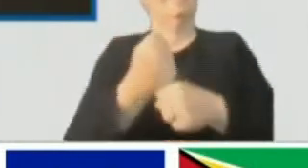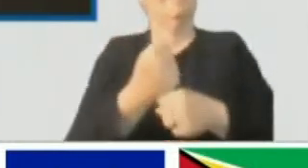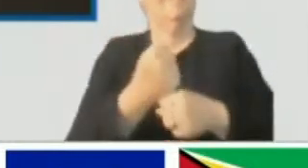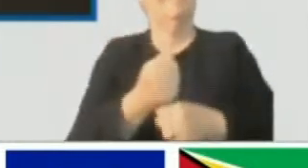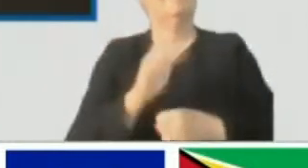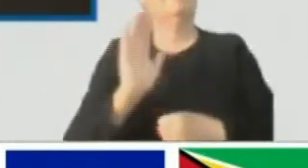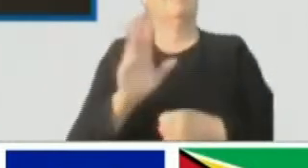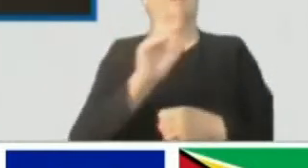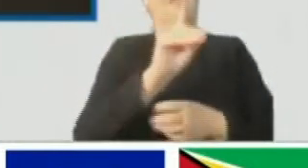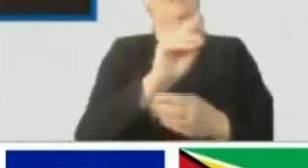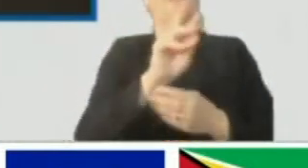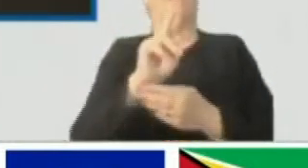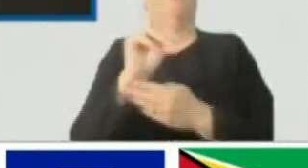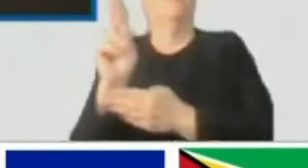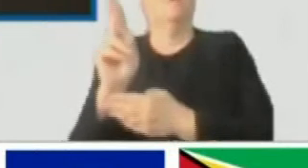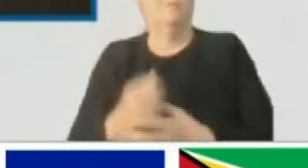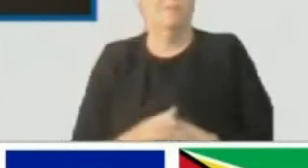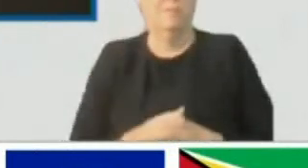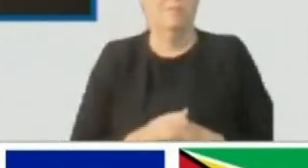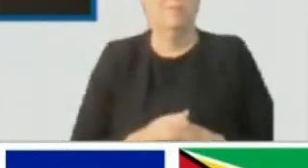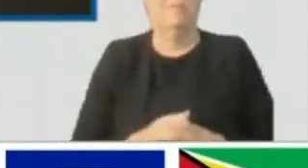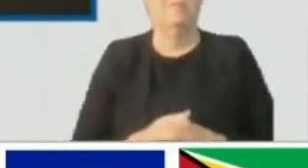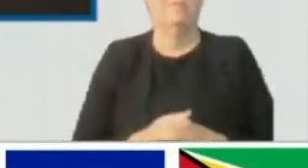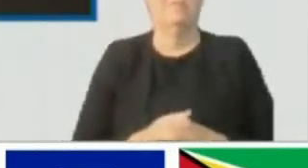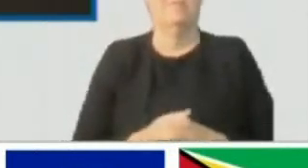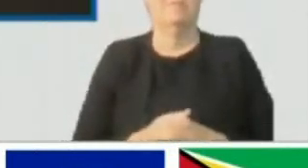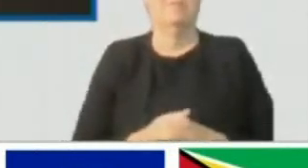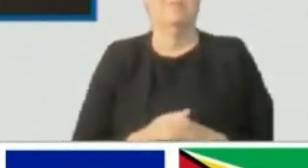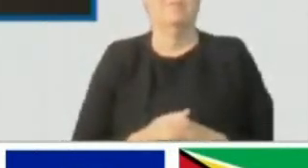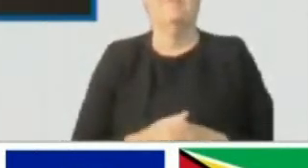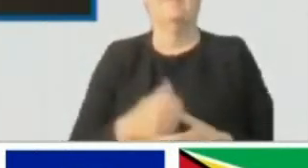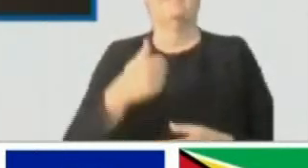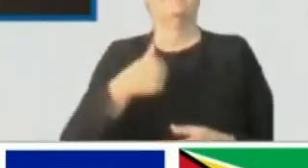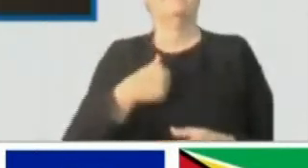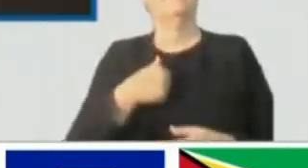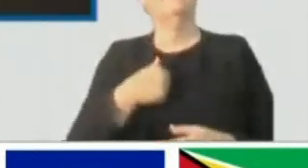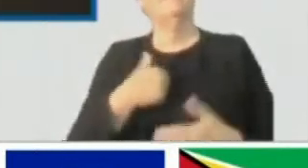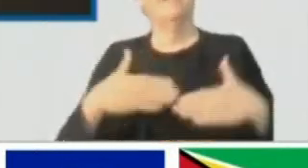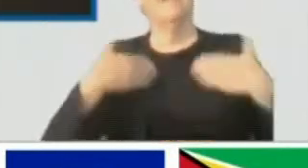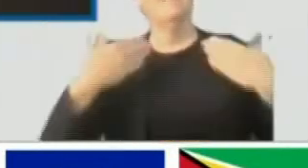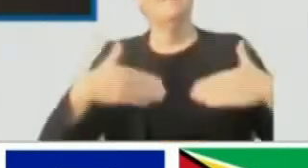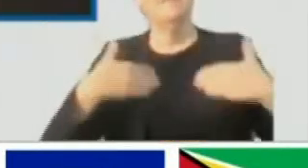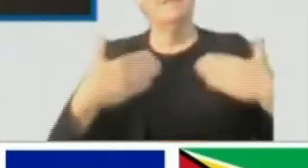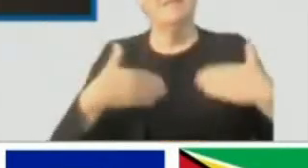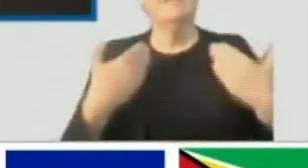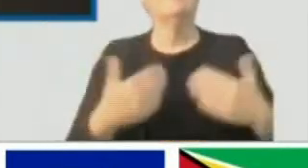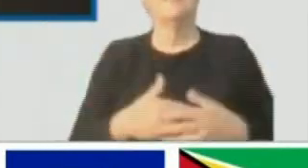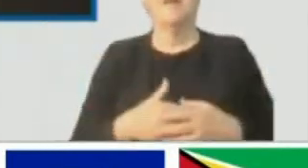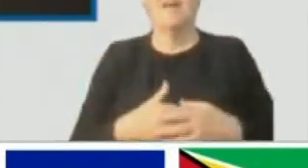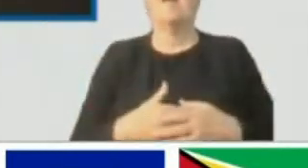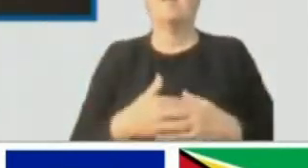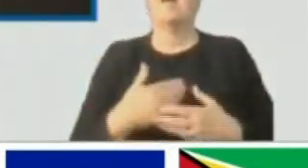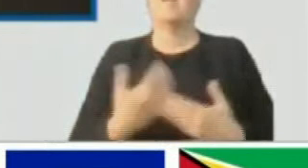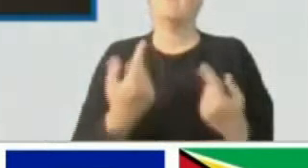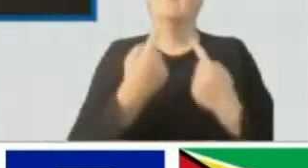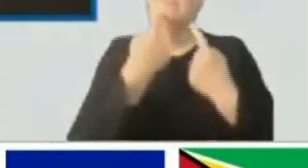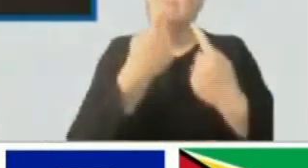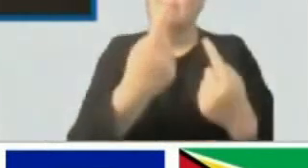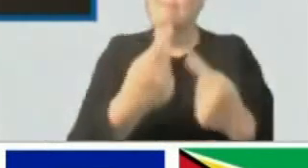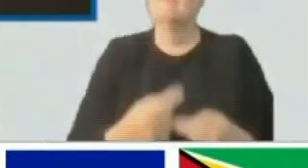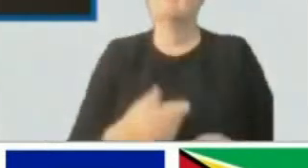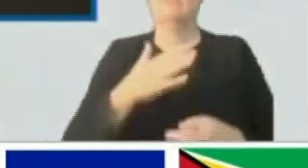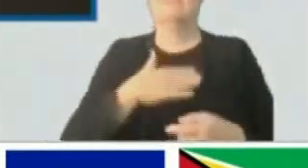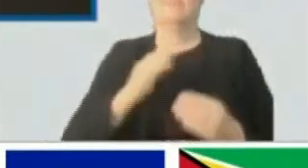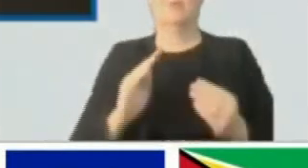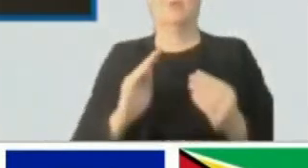am proud to bring you greetings from the youth of Jamaica and the rest of the region. The Youth